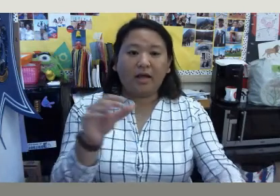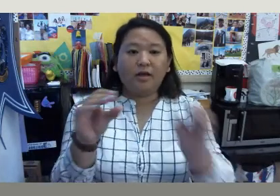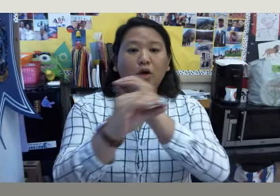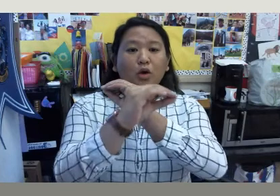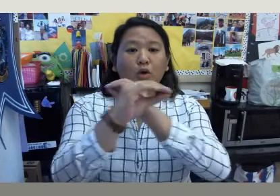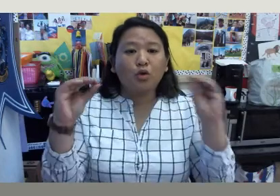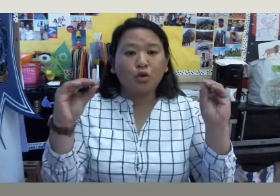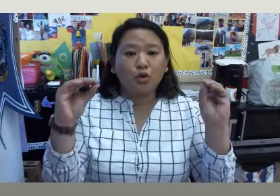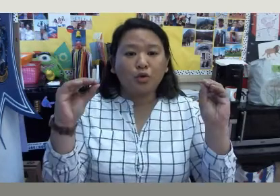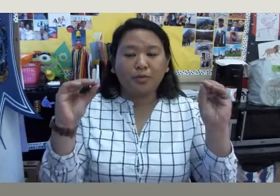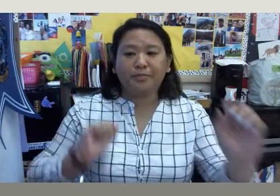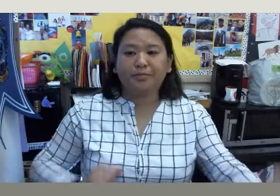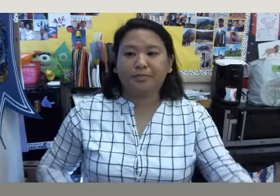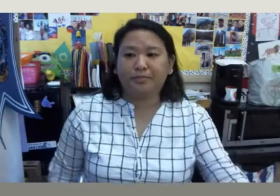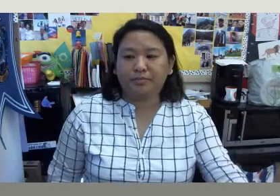and none.